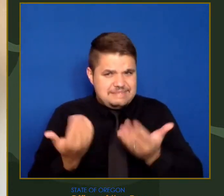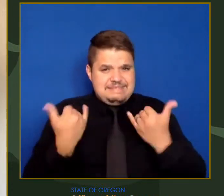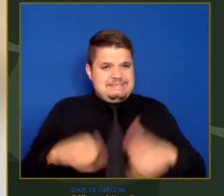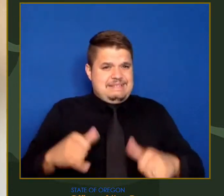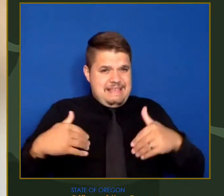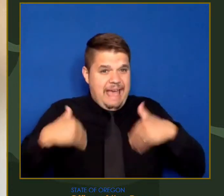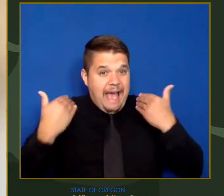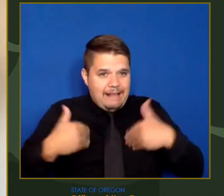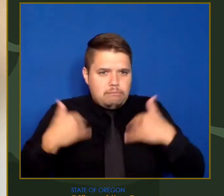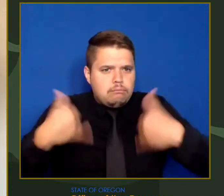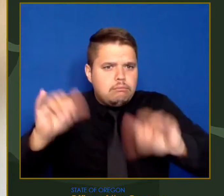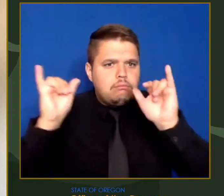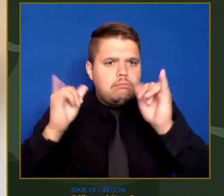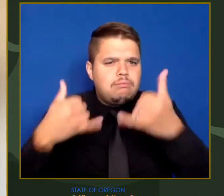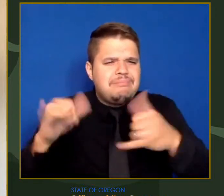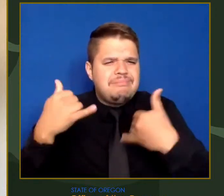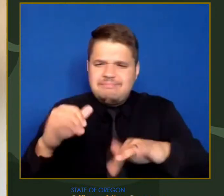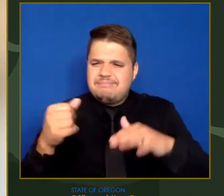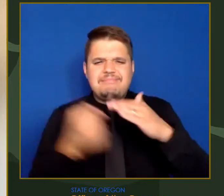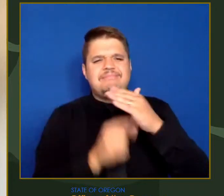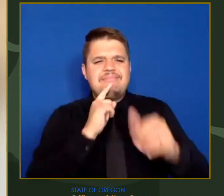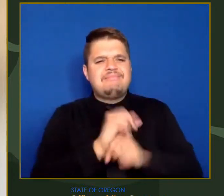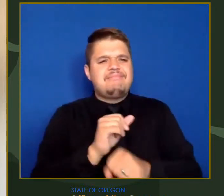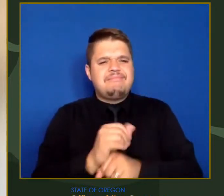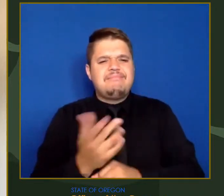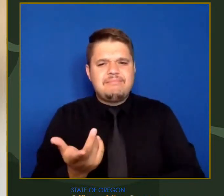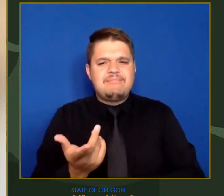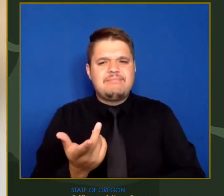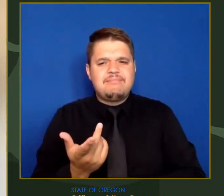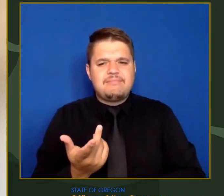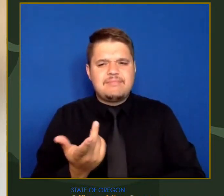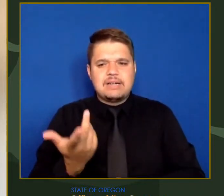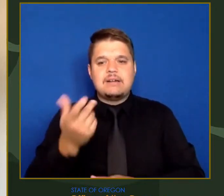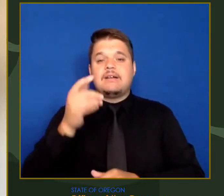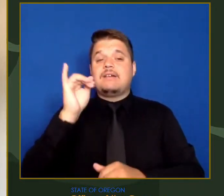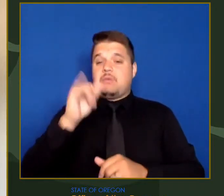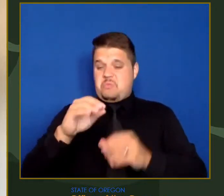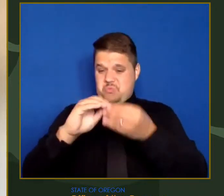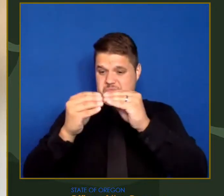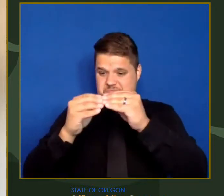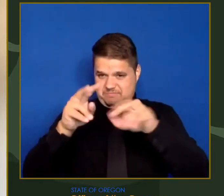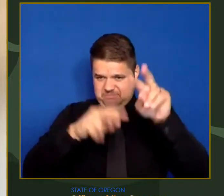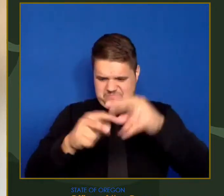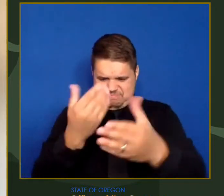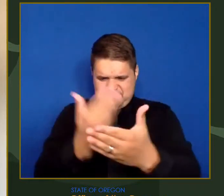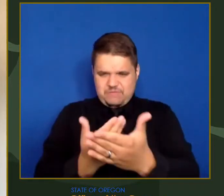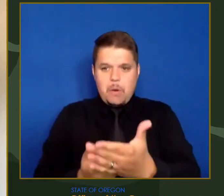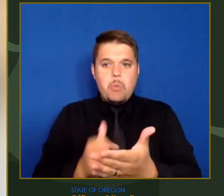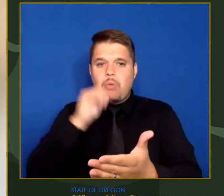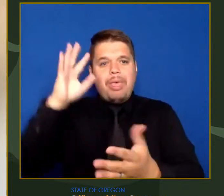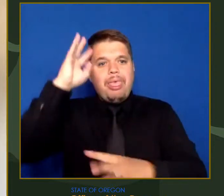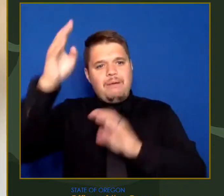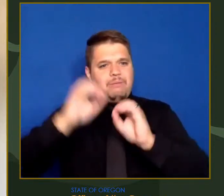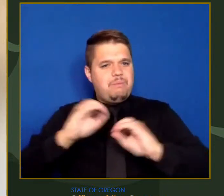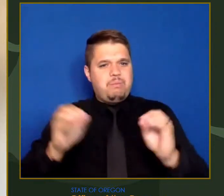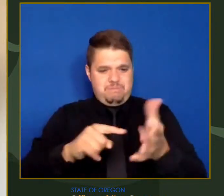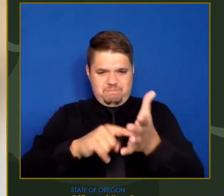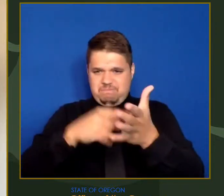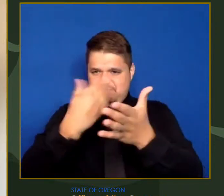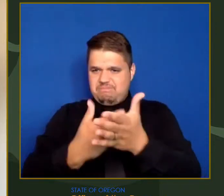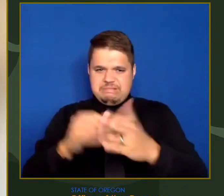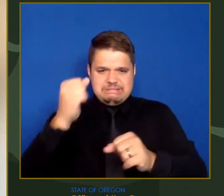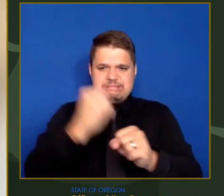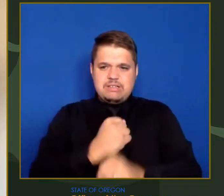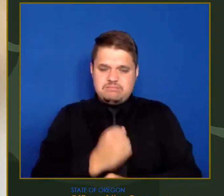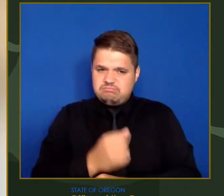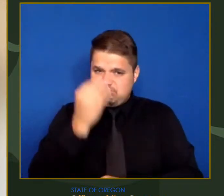the numbers. We've had, very tragic cases that have been very trying for obviously the patients, their families,